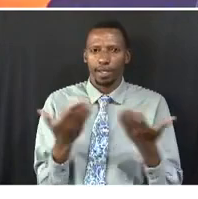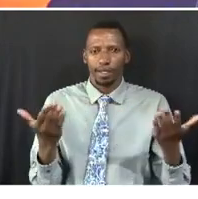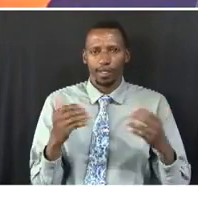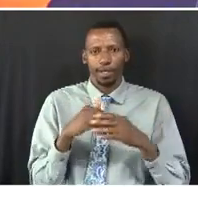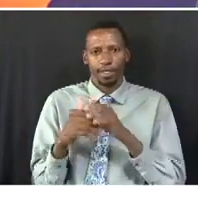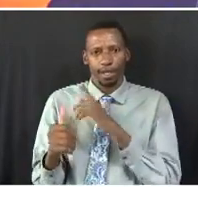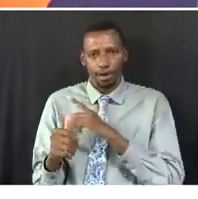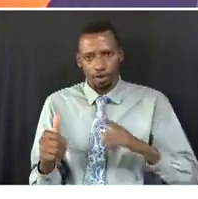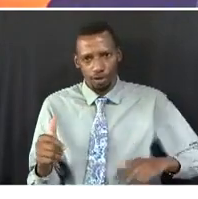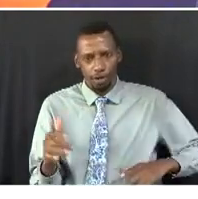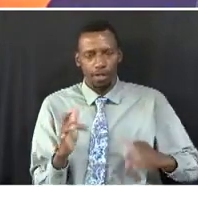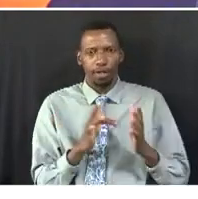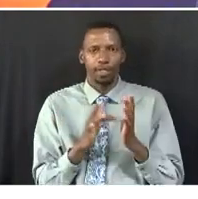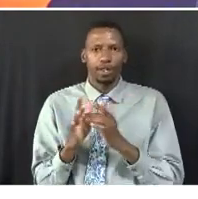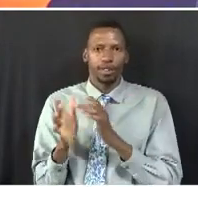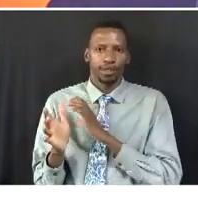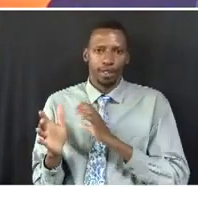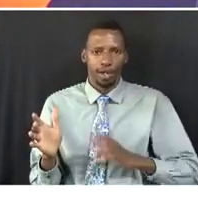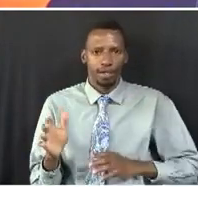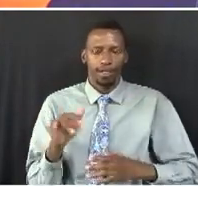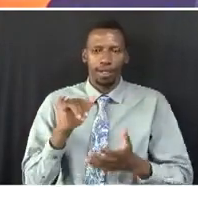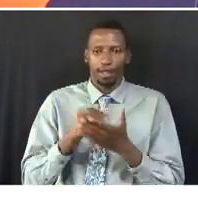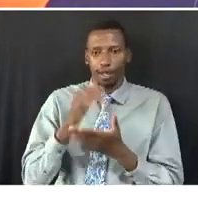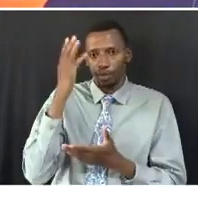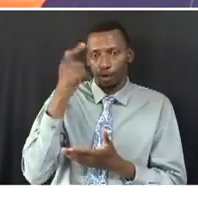That's why we need to go with the Lord